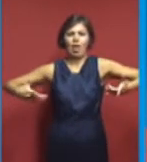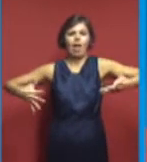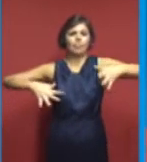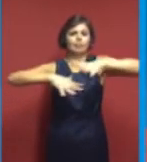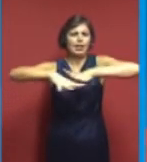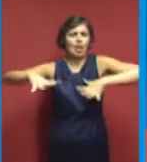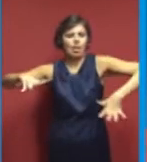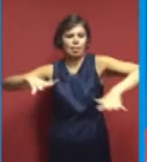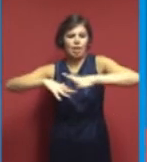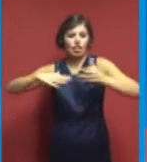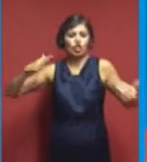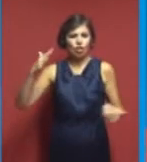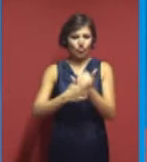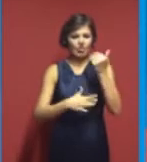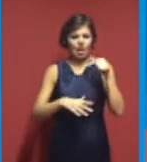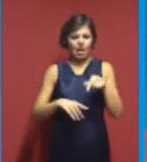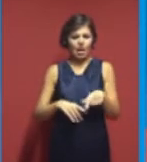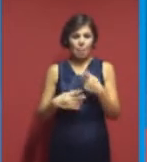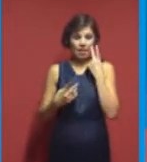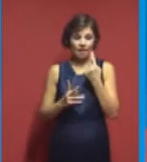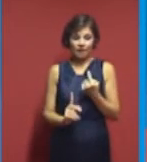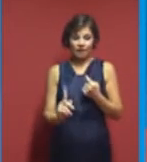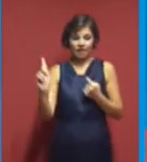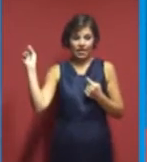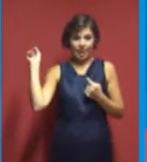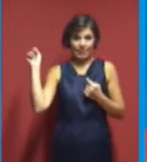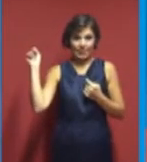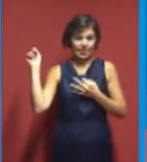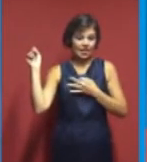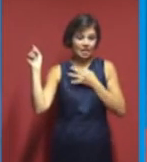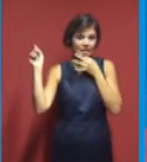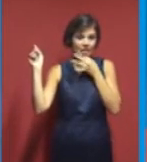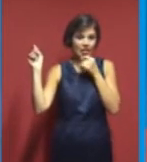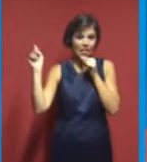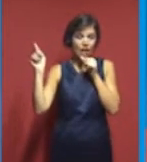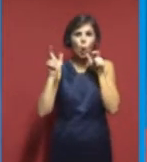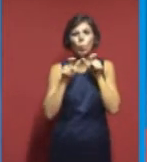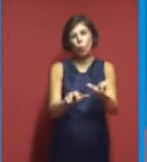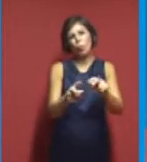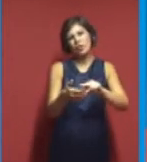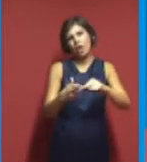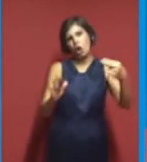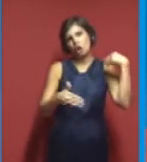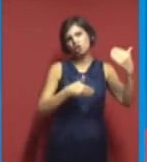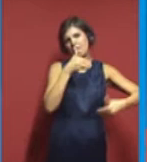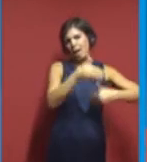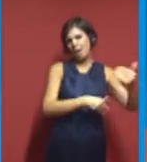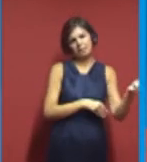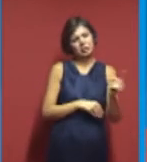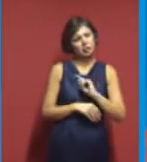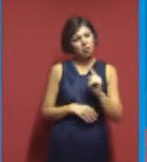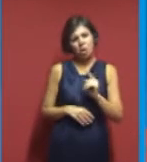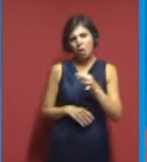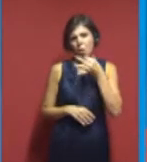including, we're not talking about exclusive or high-end technological places, but actually places where kids, 8-year-old, they can make their own